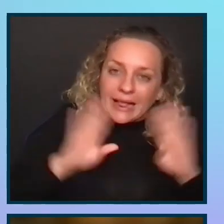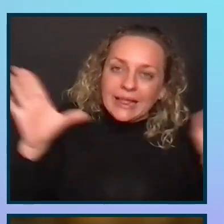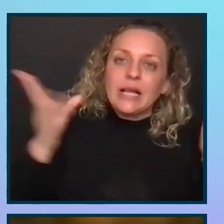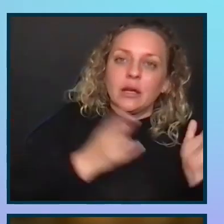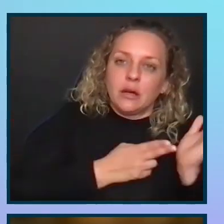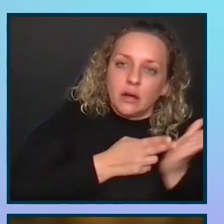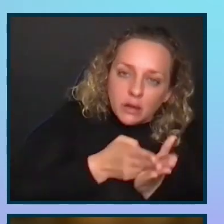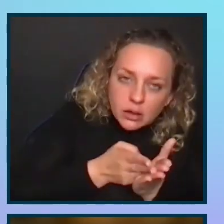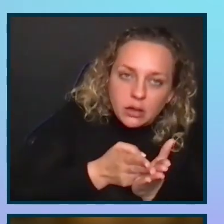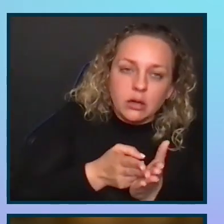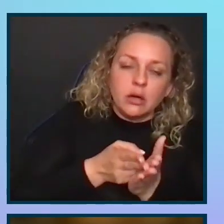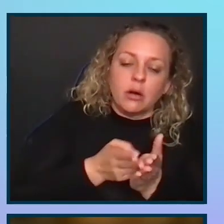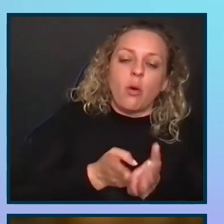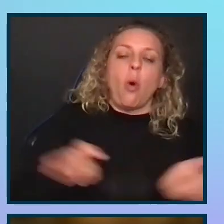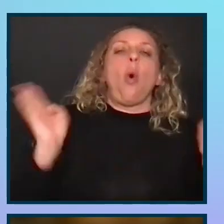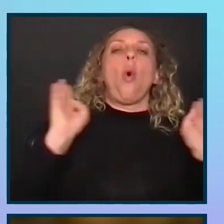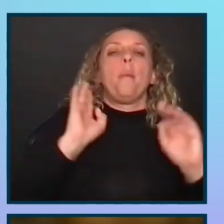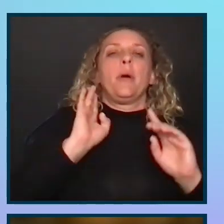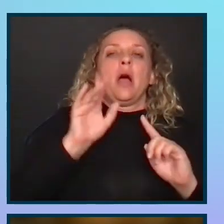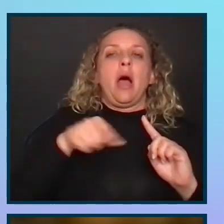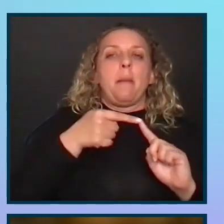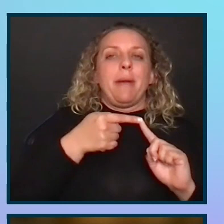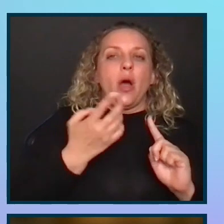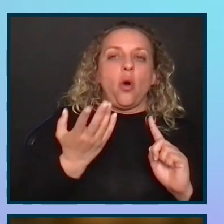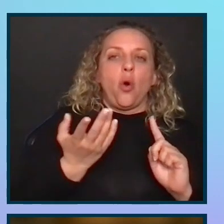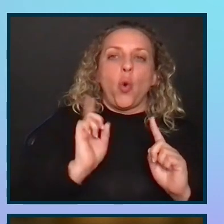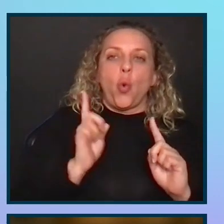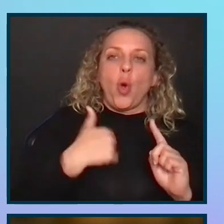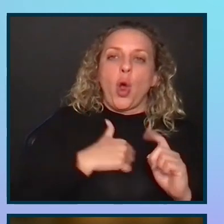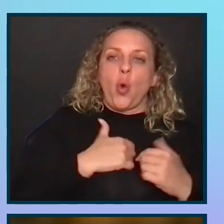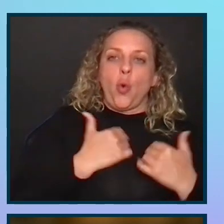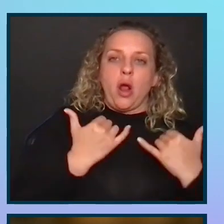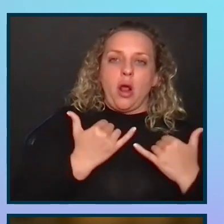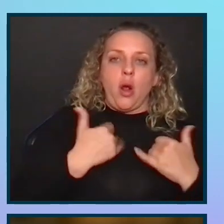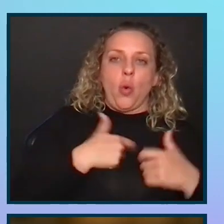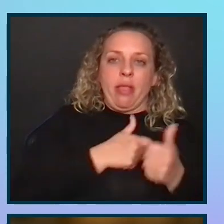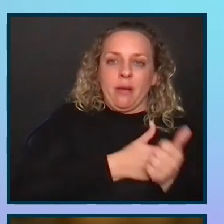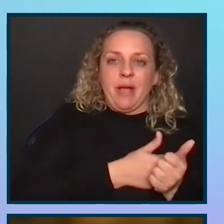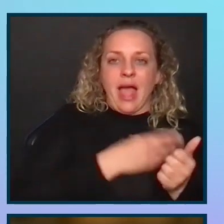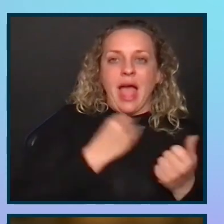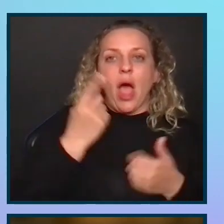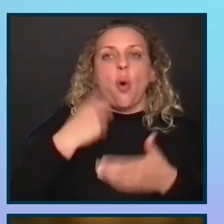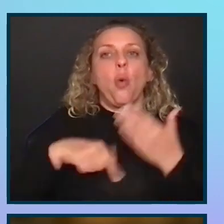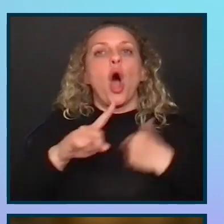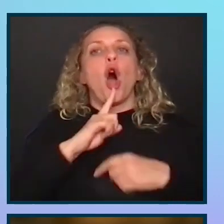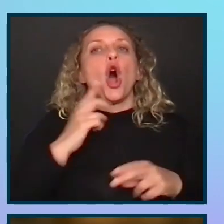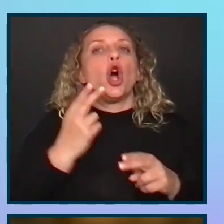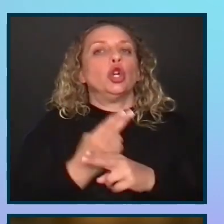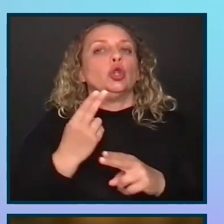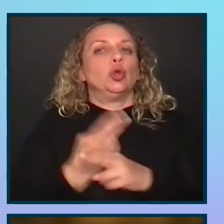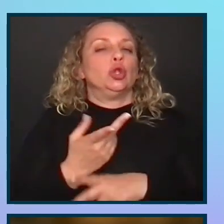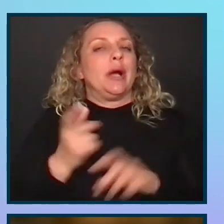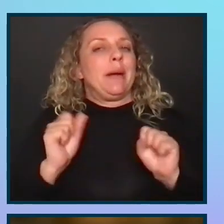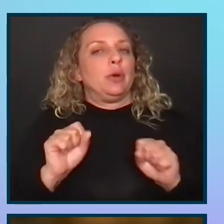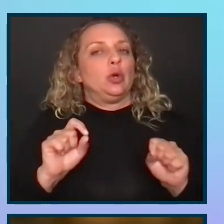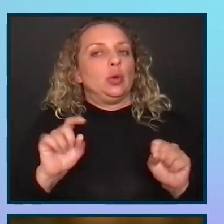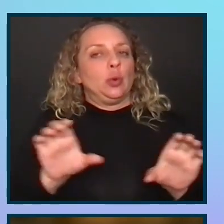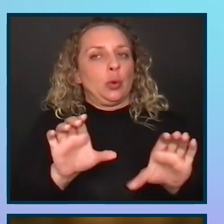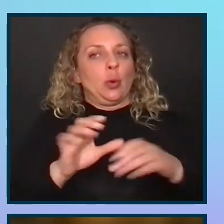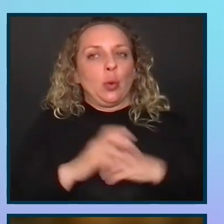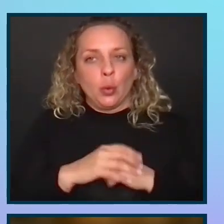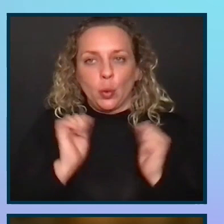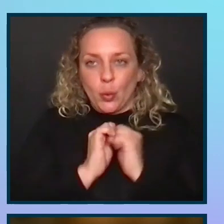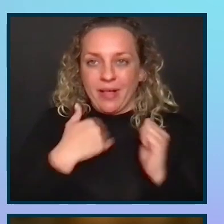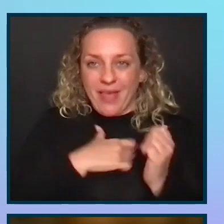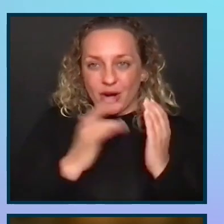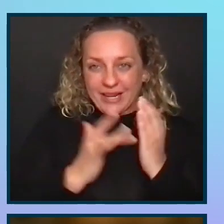and as honest and open as we can about where we stand with compliance and what our users are able to do with